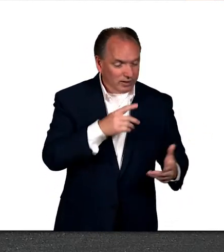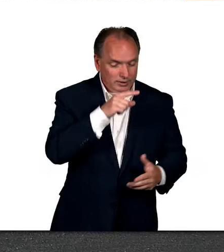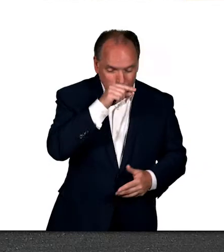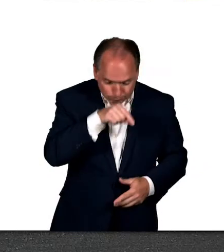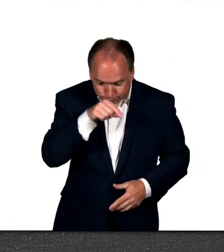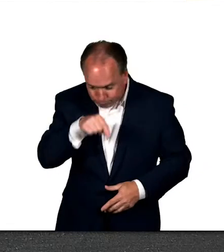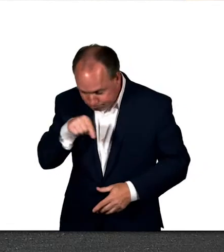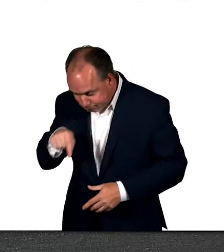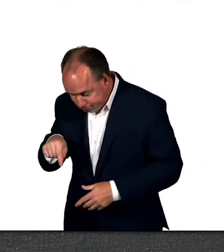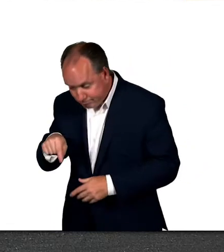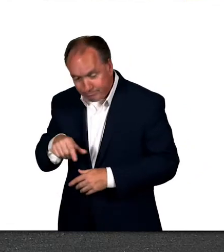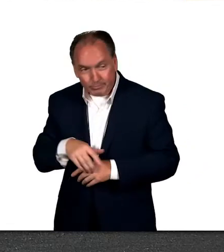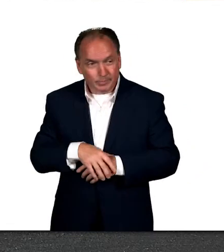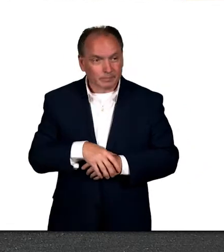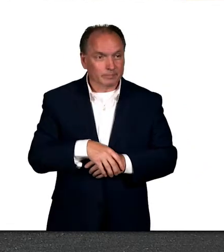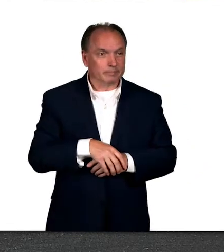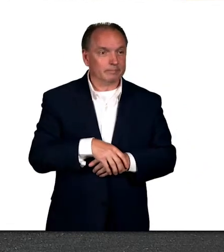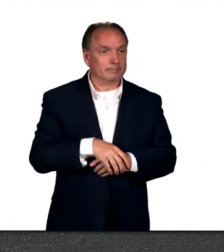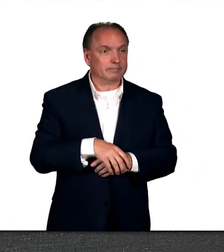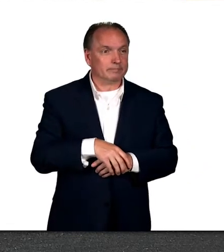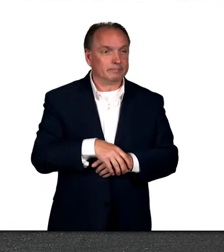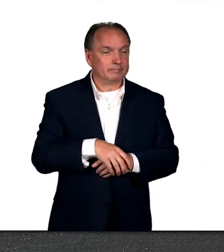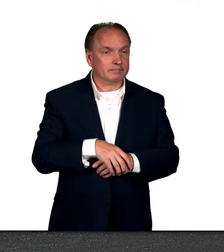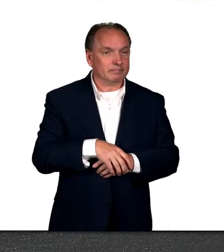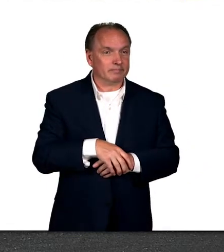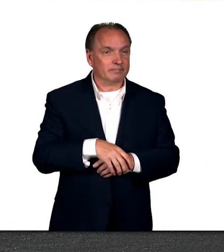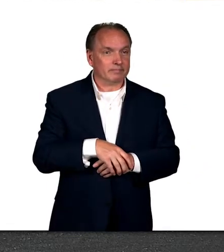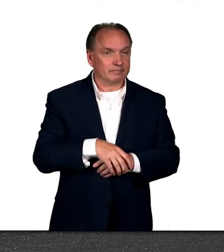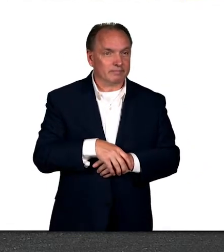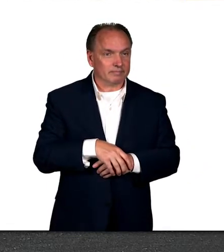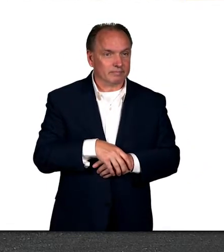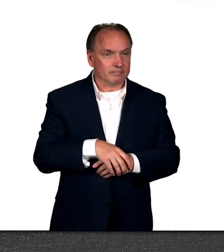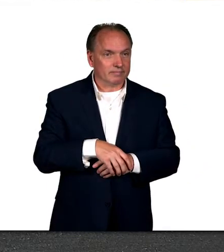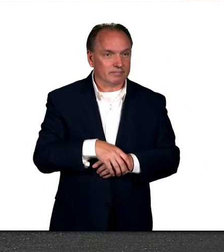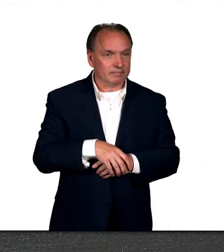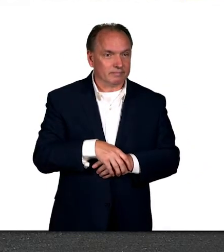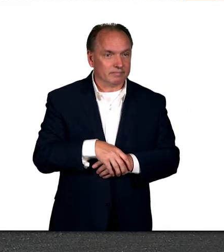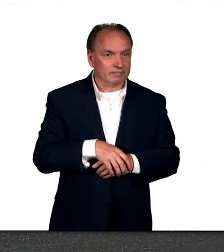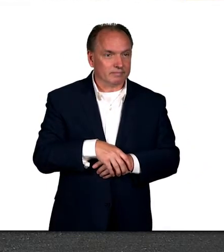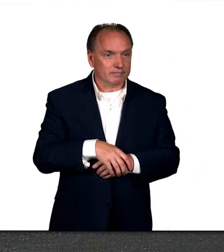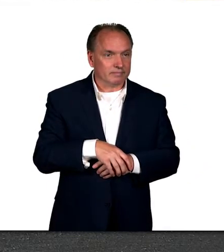this. Cluck, cluck, cluck.